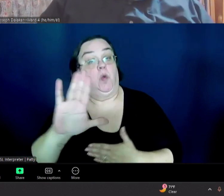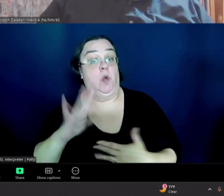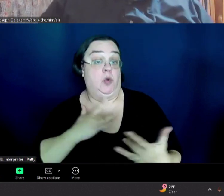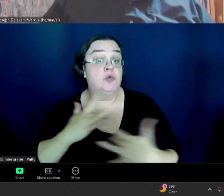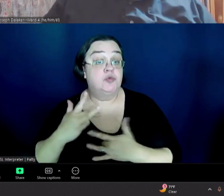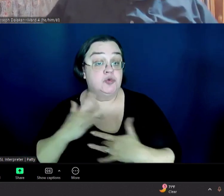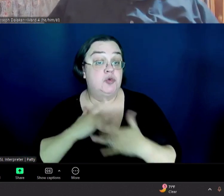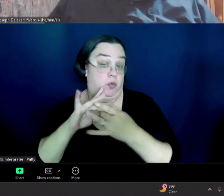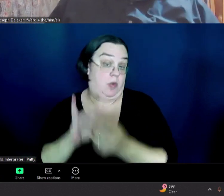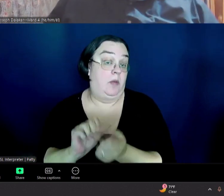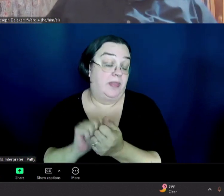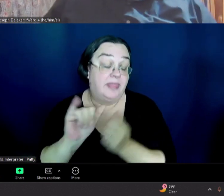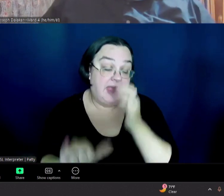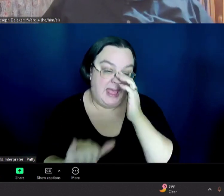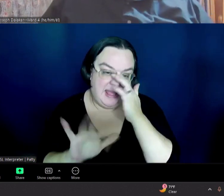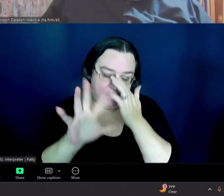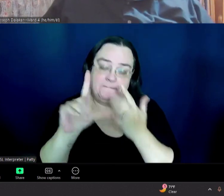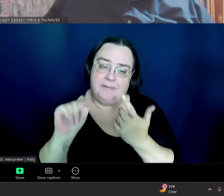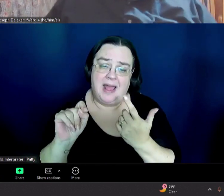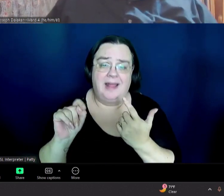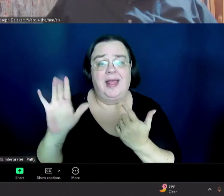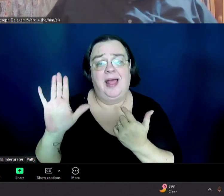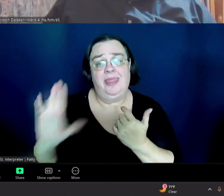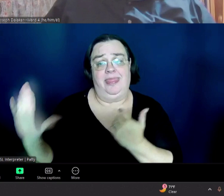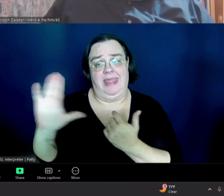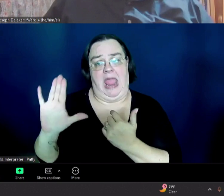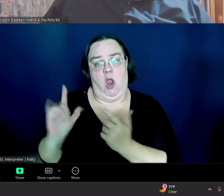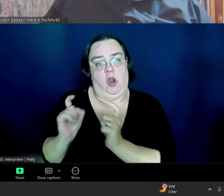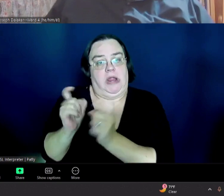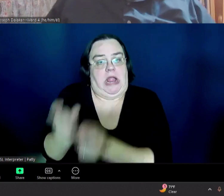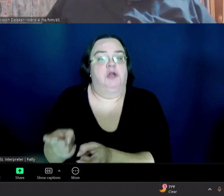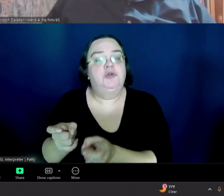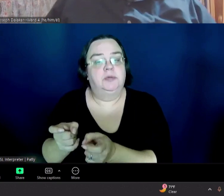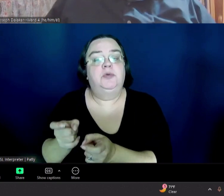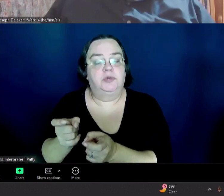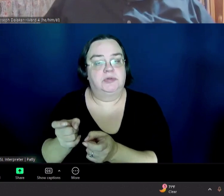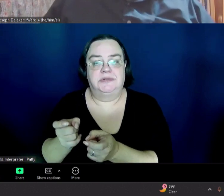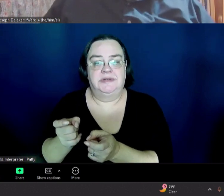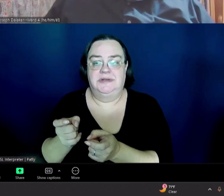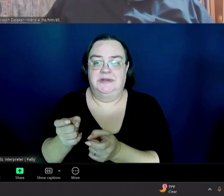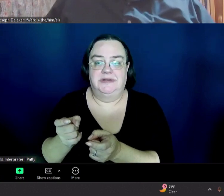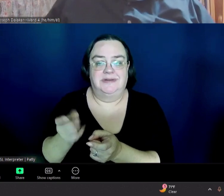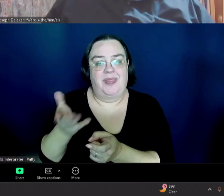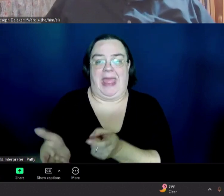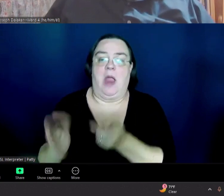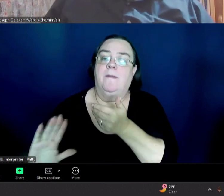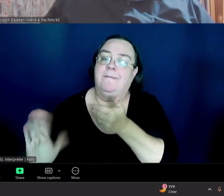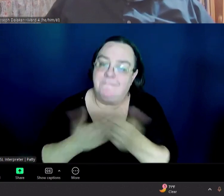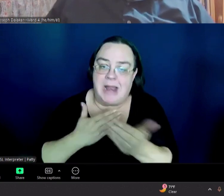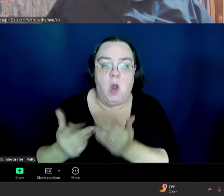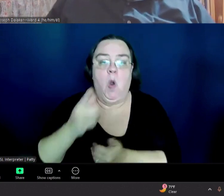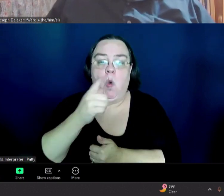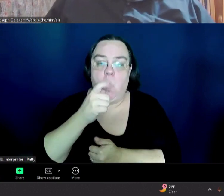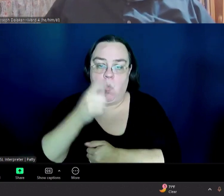that, but their contributions stand regardless of who is in position of power.